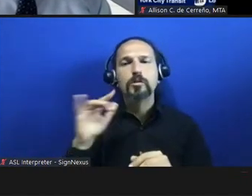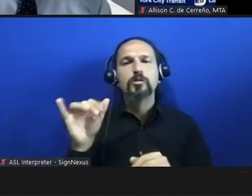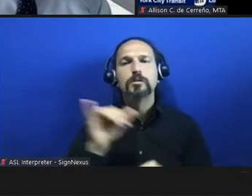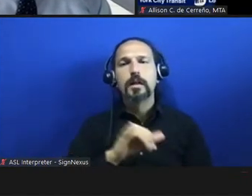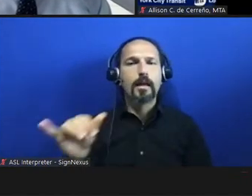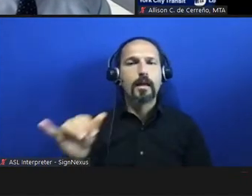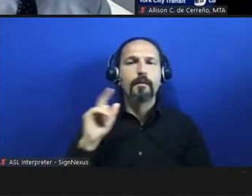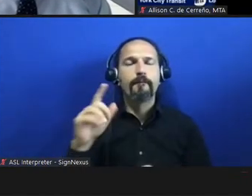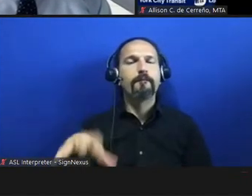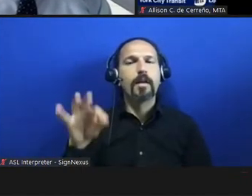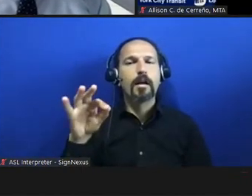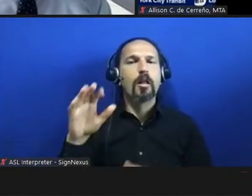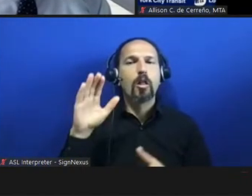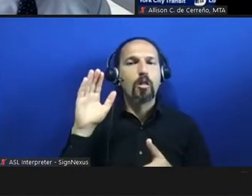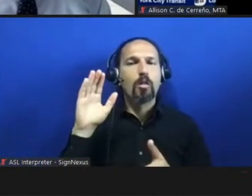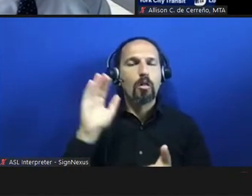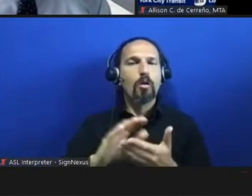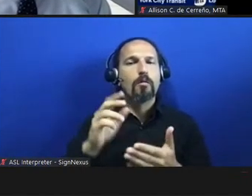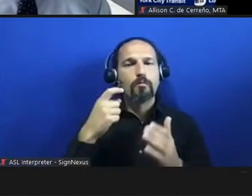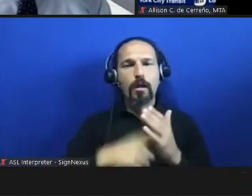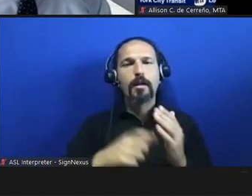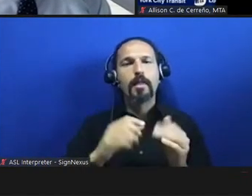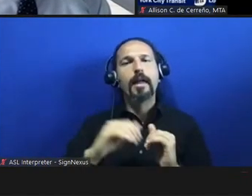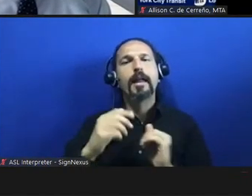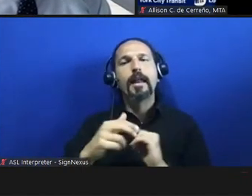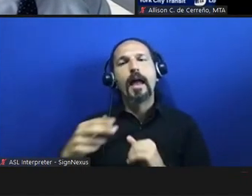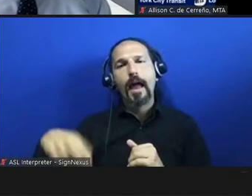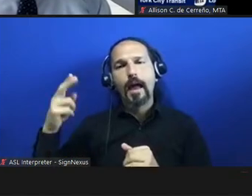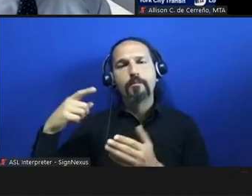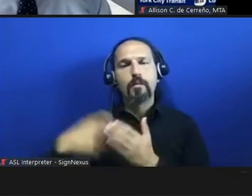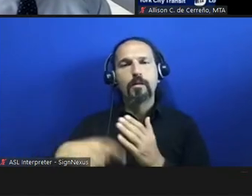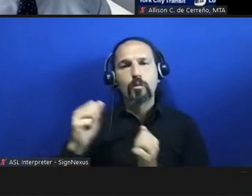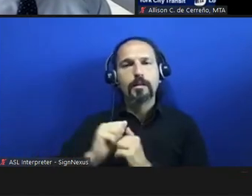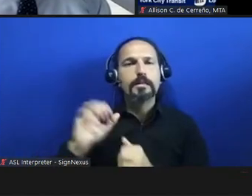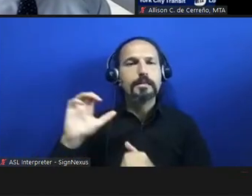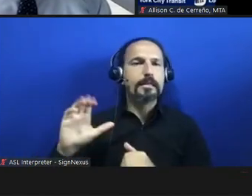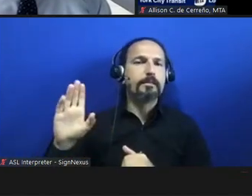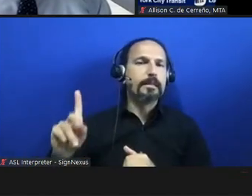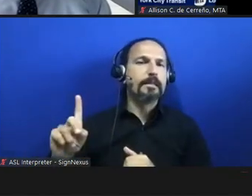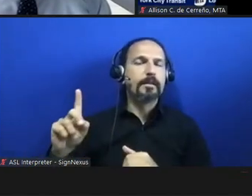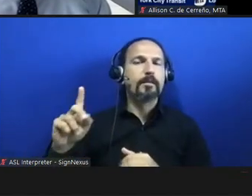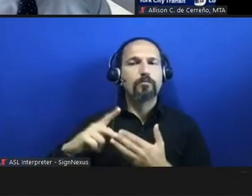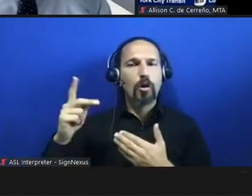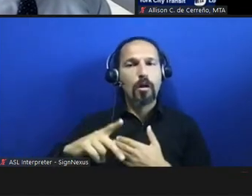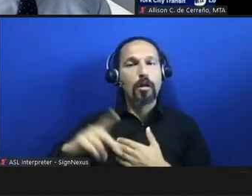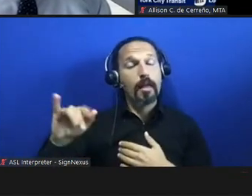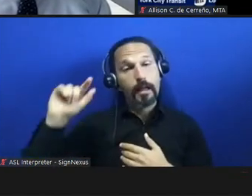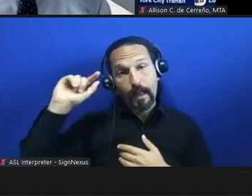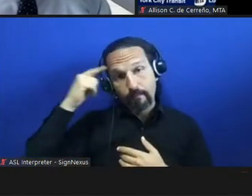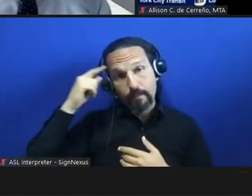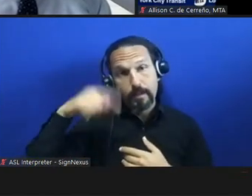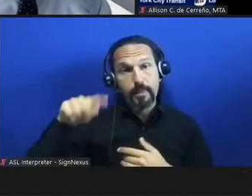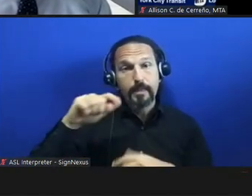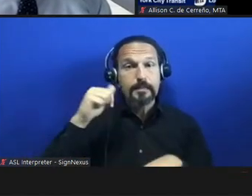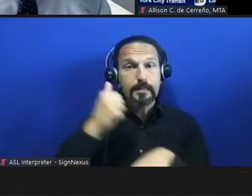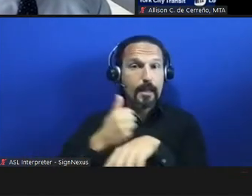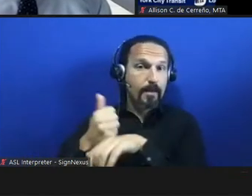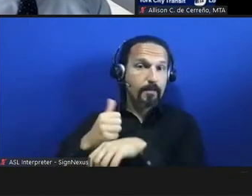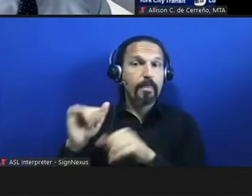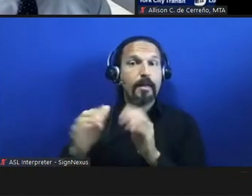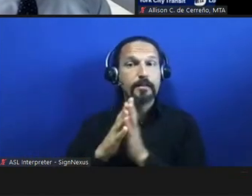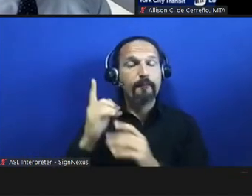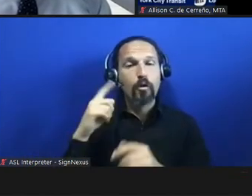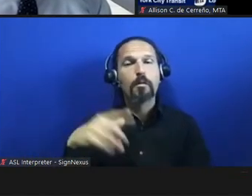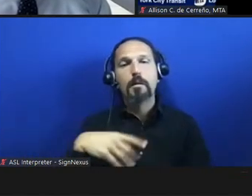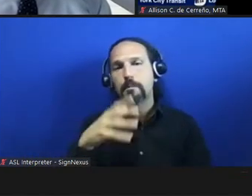the same to find a lower price route compared to a higher price move with the CBD tolling program it is the government sector that set up the incentive for my mother